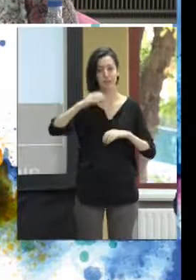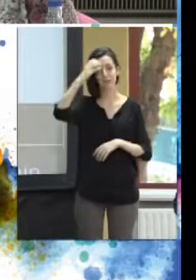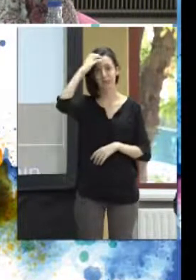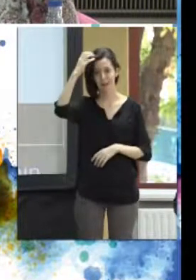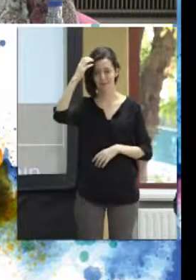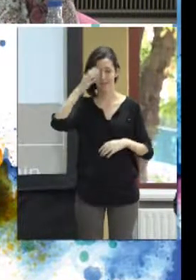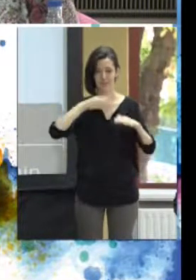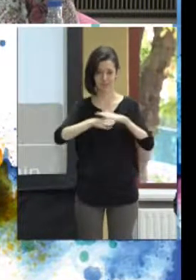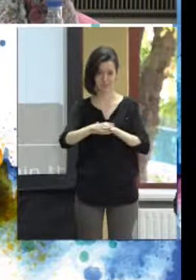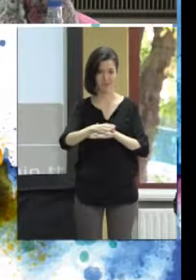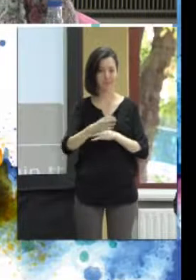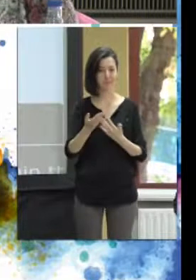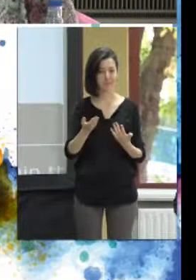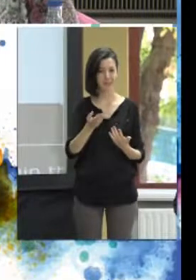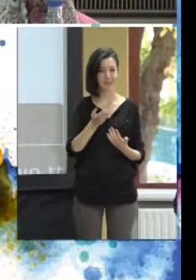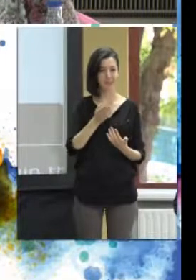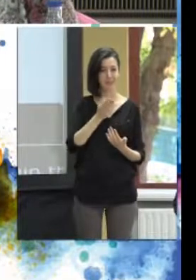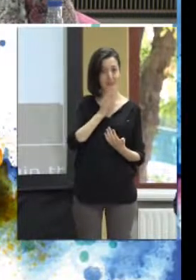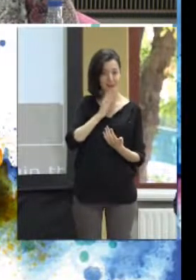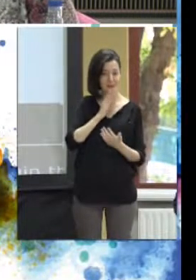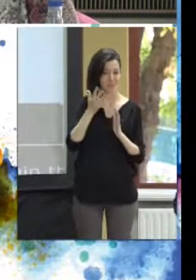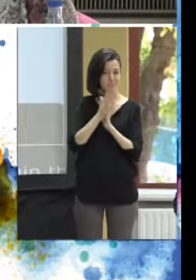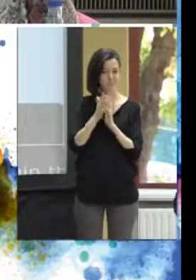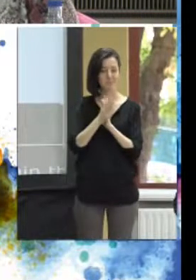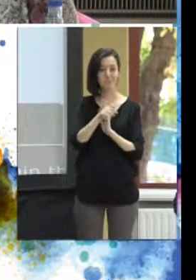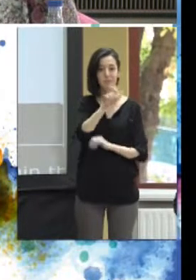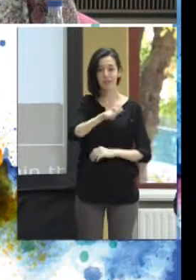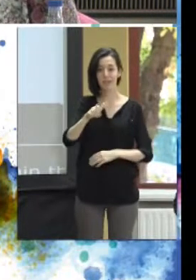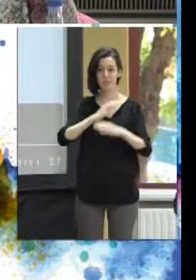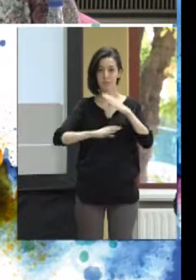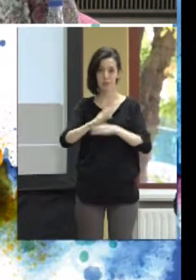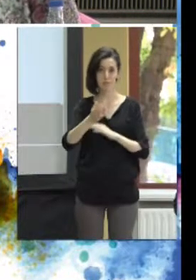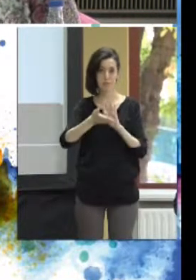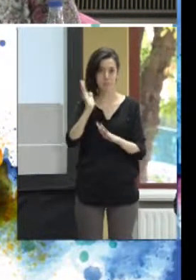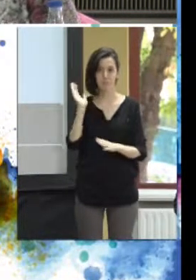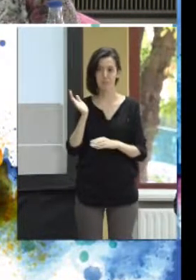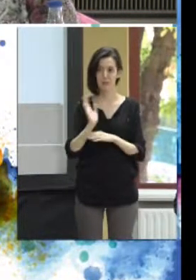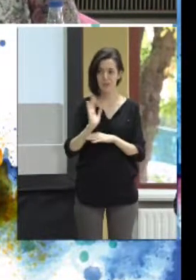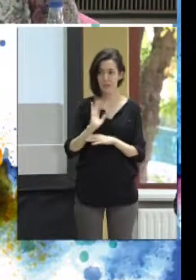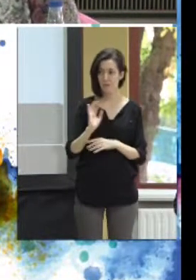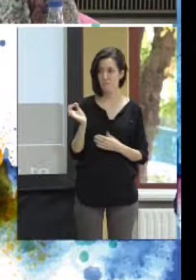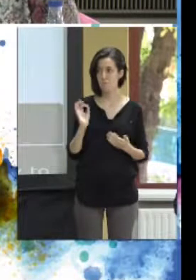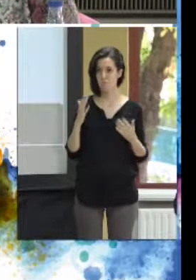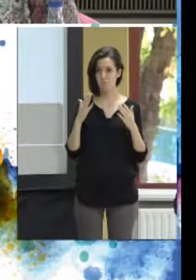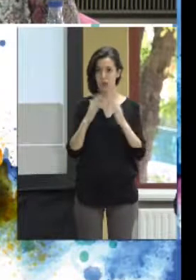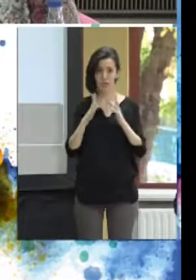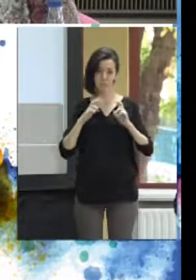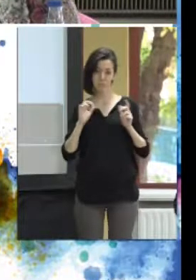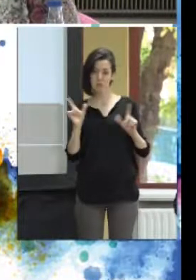app. We have provided the possibility to disabled people to go to the movies or enjoy